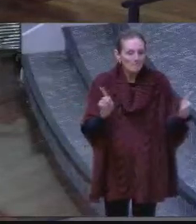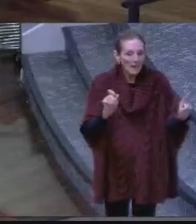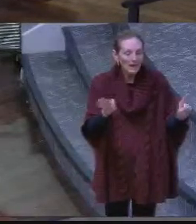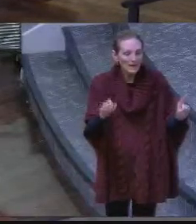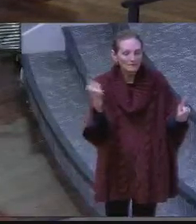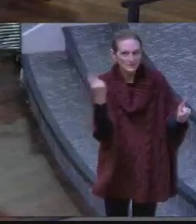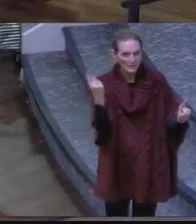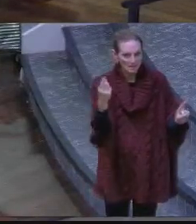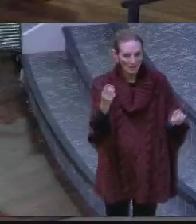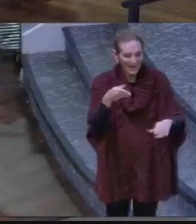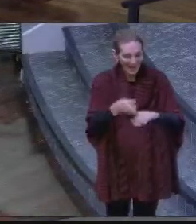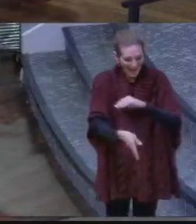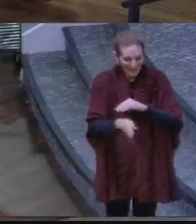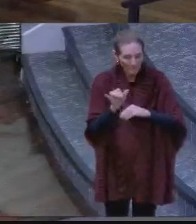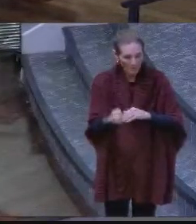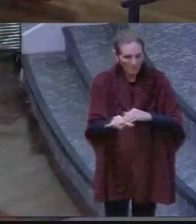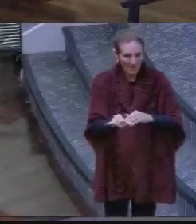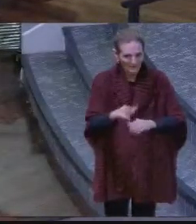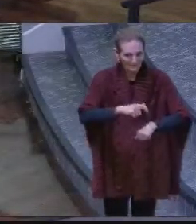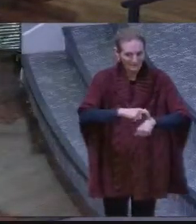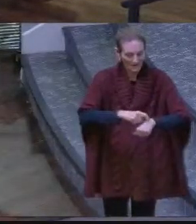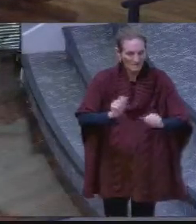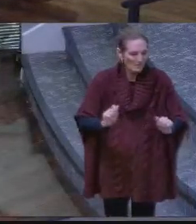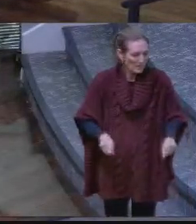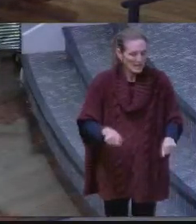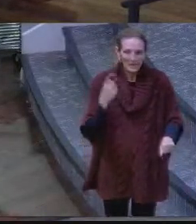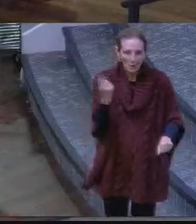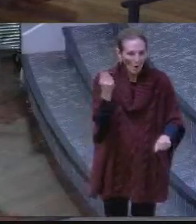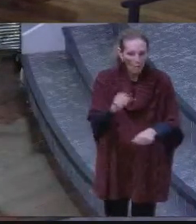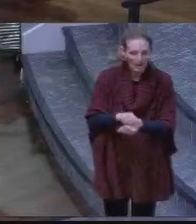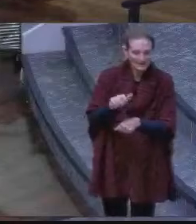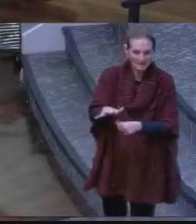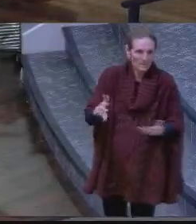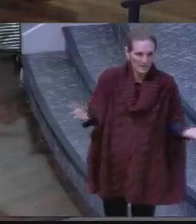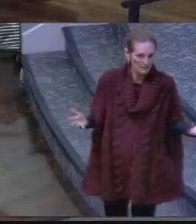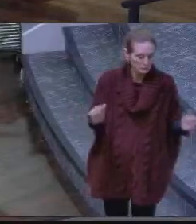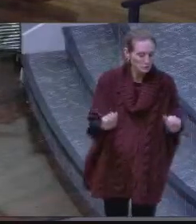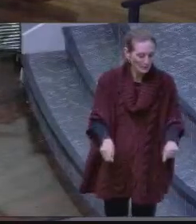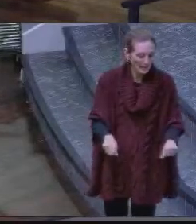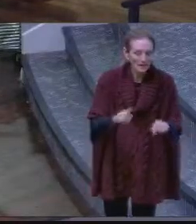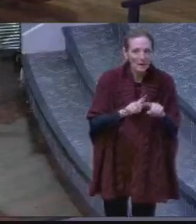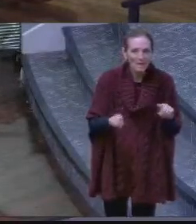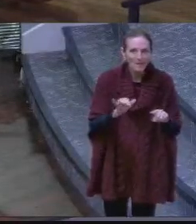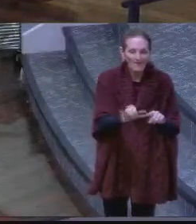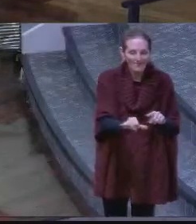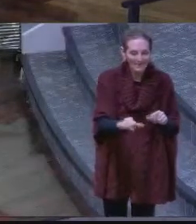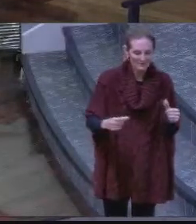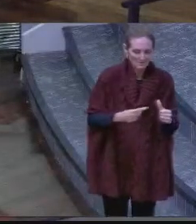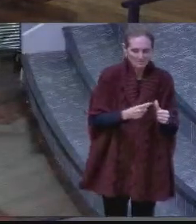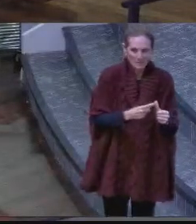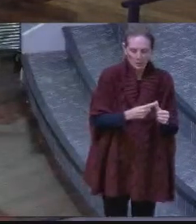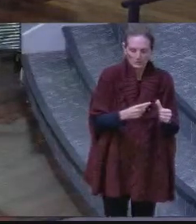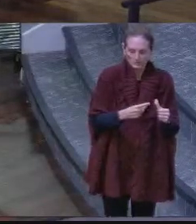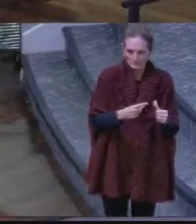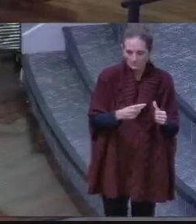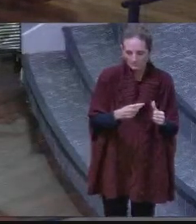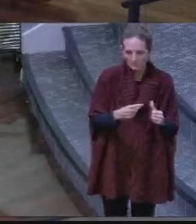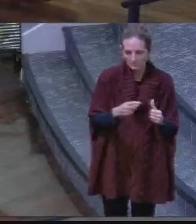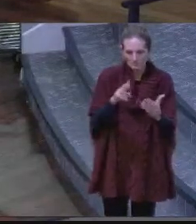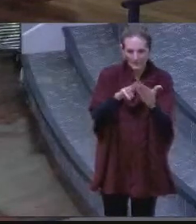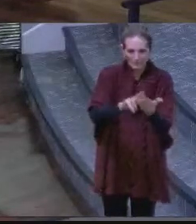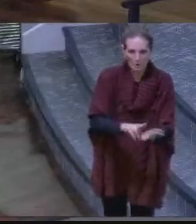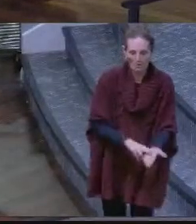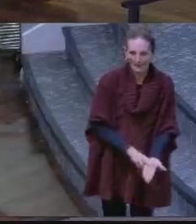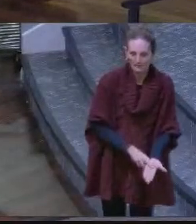comes after that deadline, then they can always submit. That's just the deadline for the initial enrollment. If anyone comes into